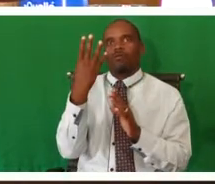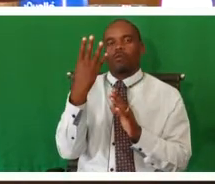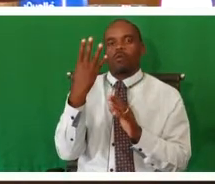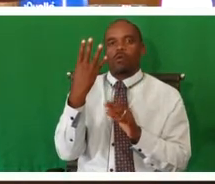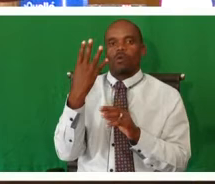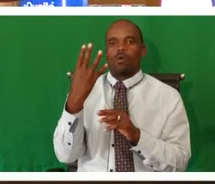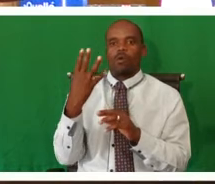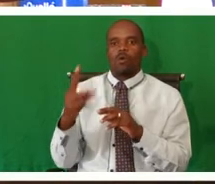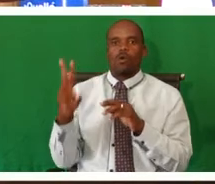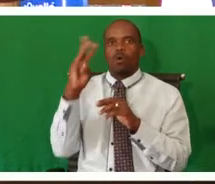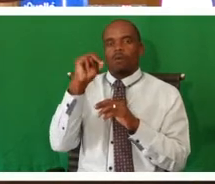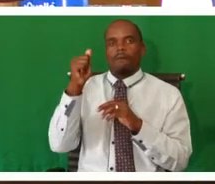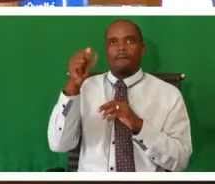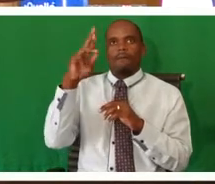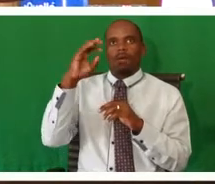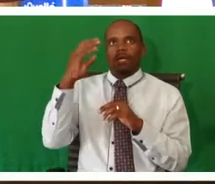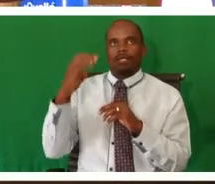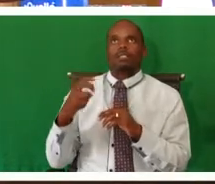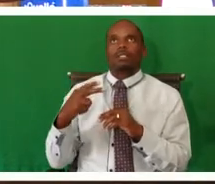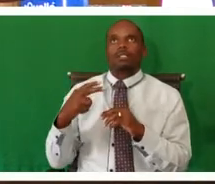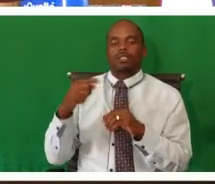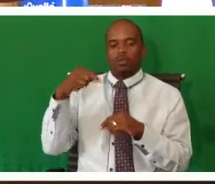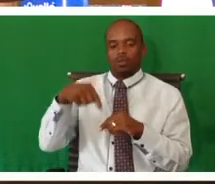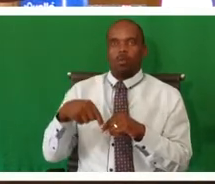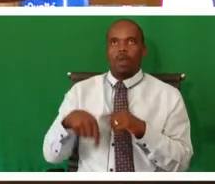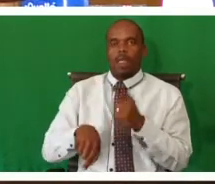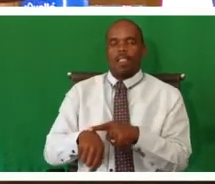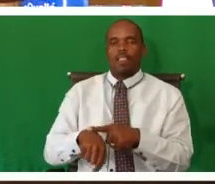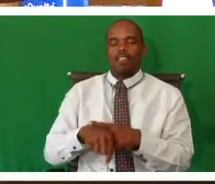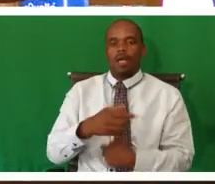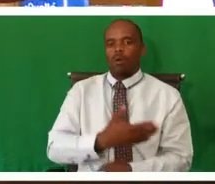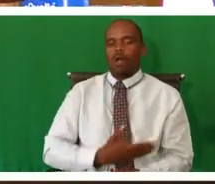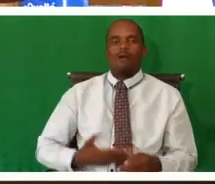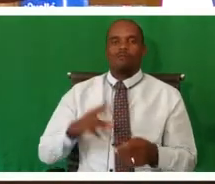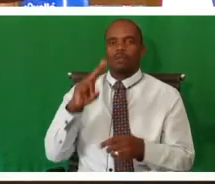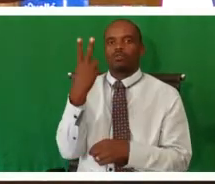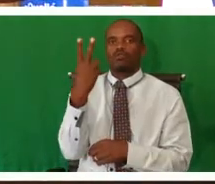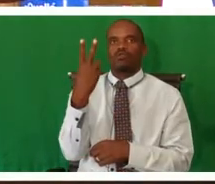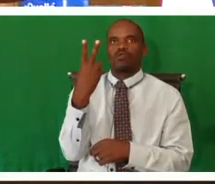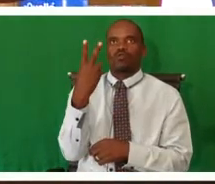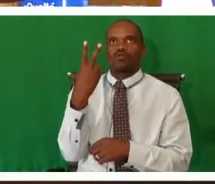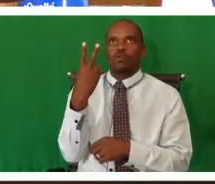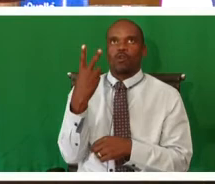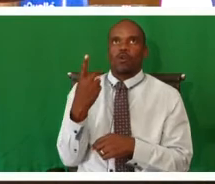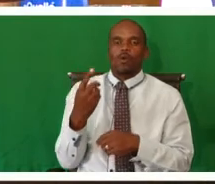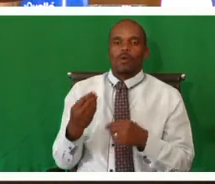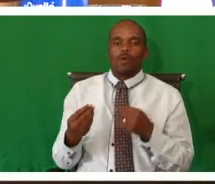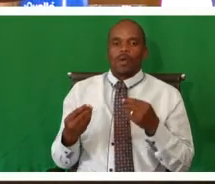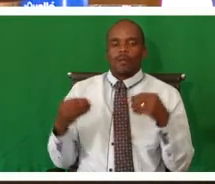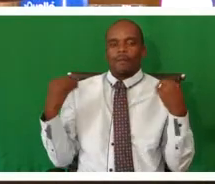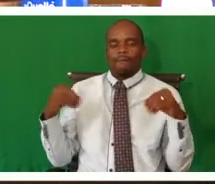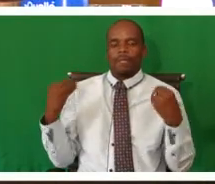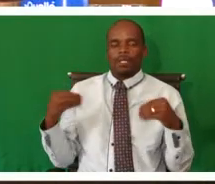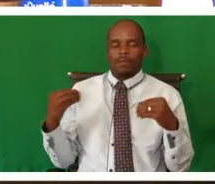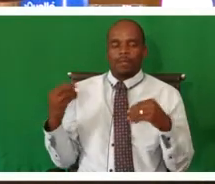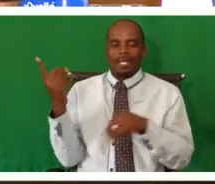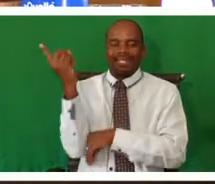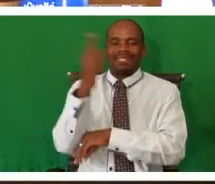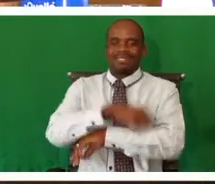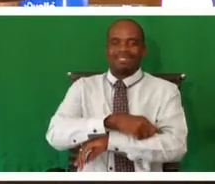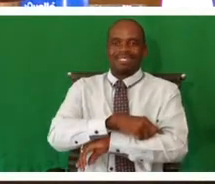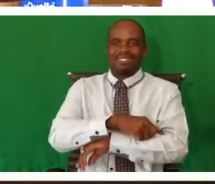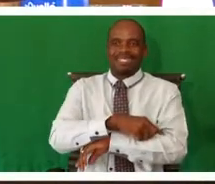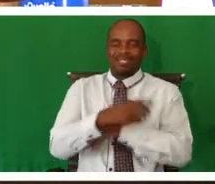2021 at 2:15 in the 4th Ratsal, and the business of the day will be the debate on